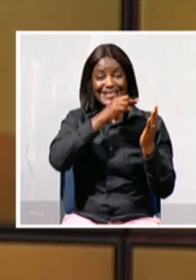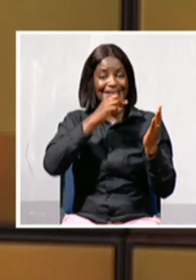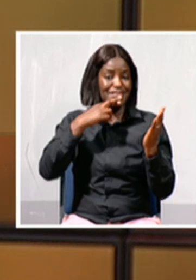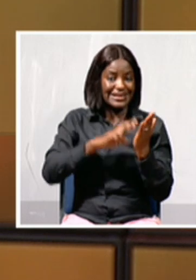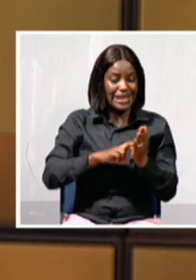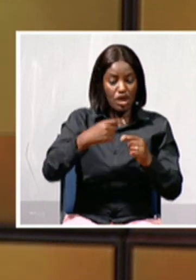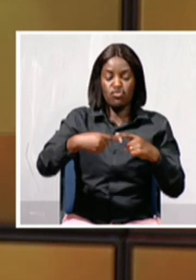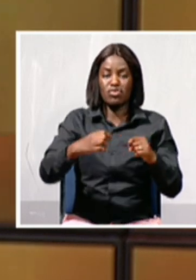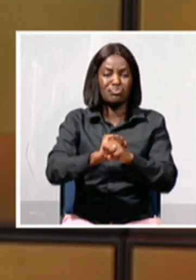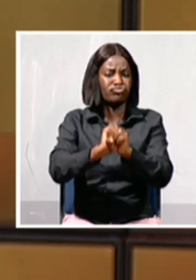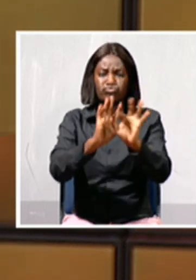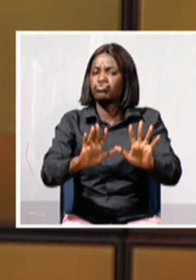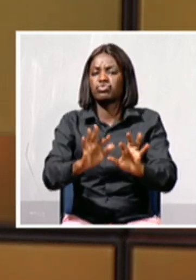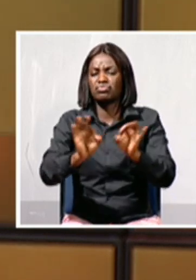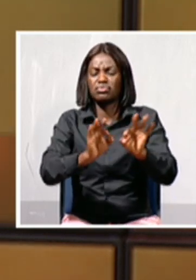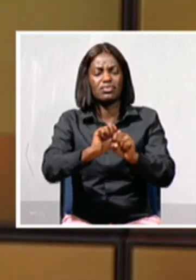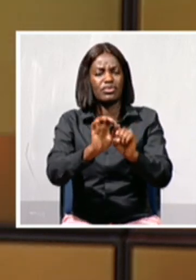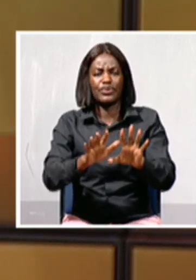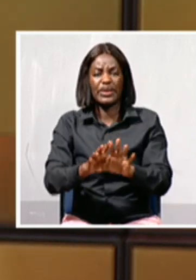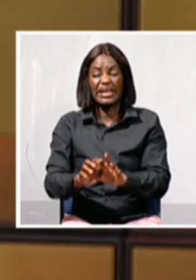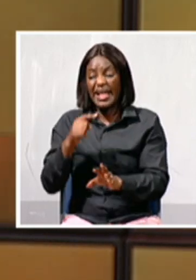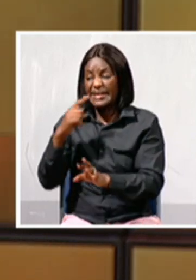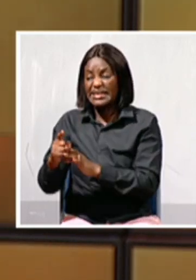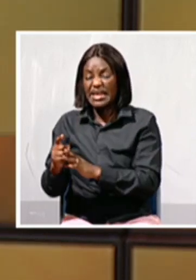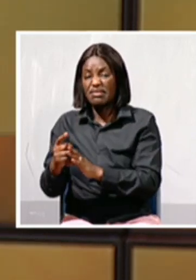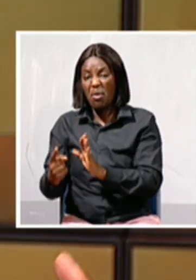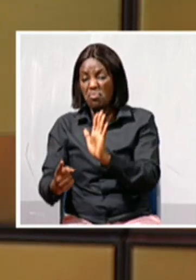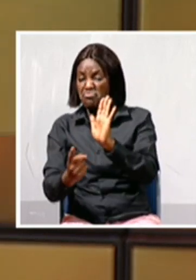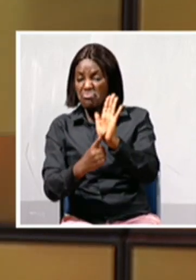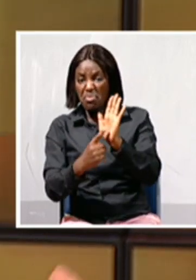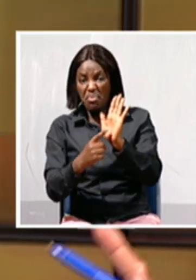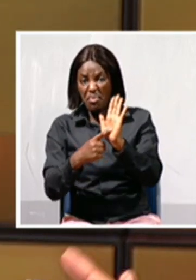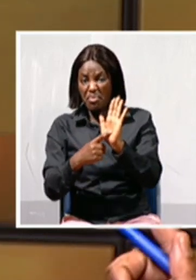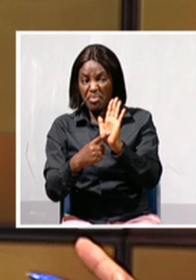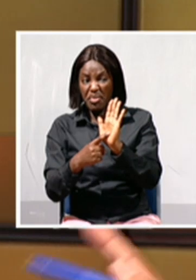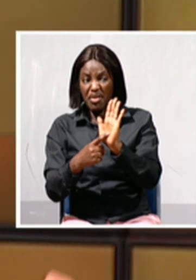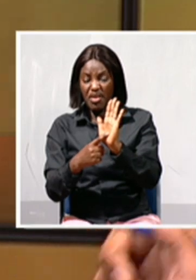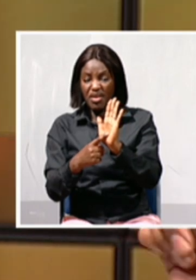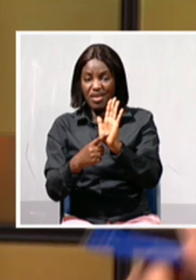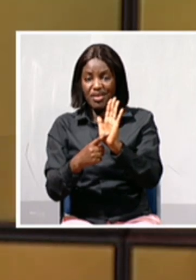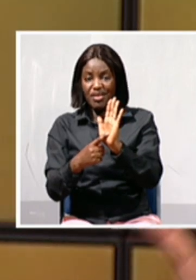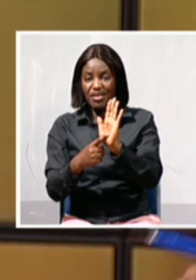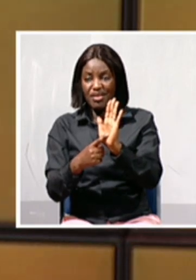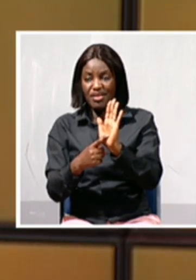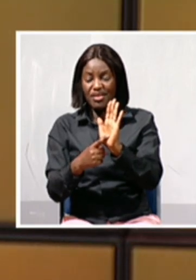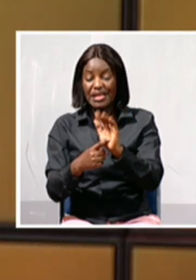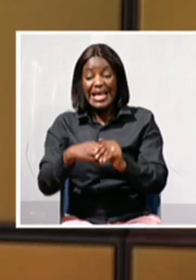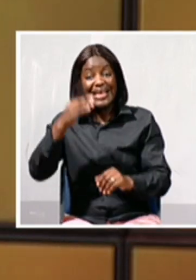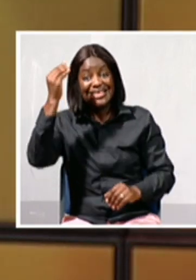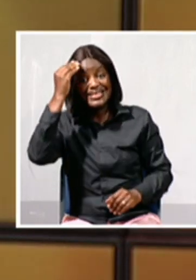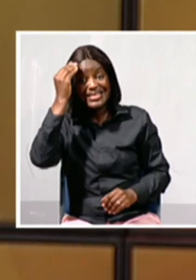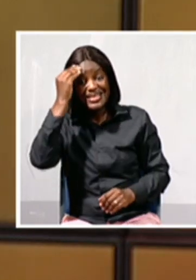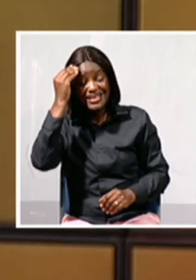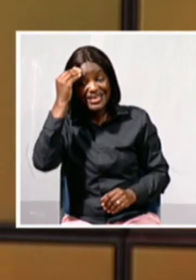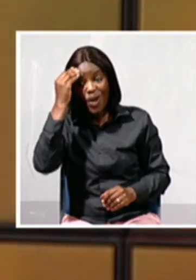And like he said, he doesn't have evidence to prove, but He the said he's commission- aware. He said he Yes, hasn't he's submitted aware. the evidence to the Namibian police. That's in Yes. fact what he said. So